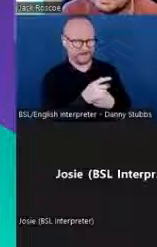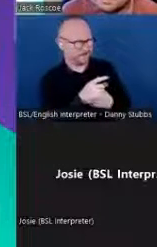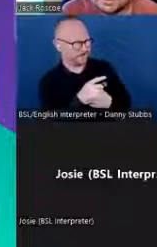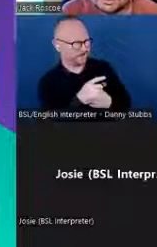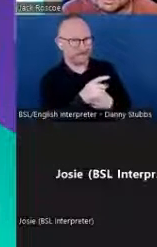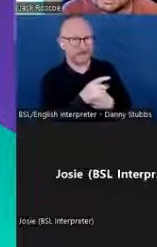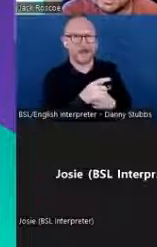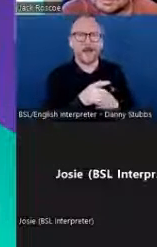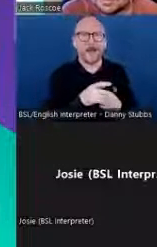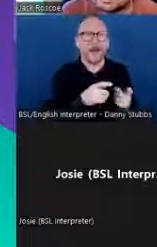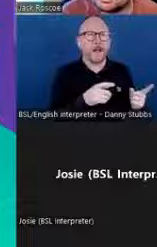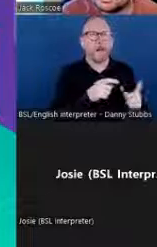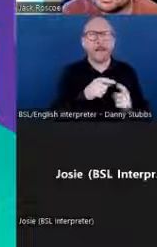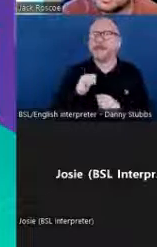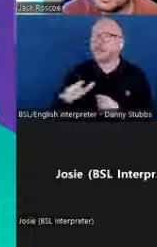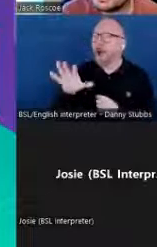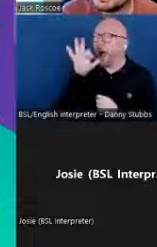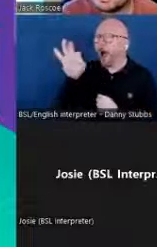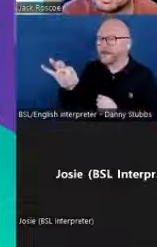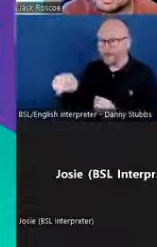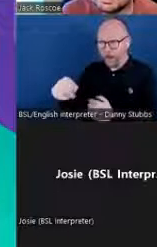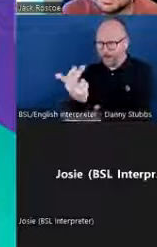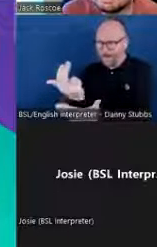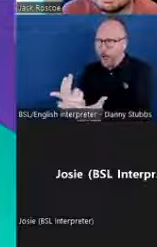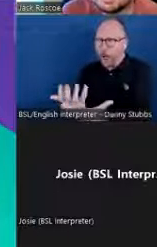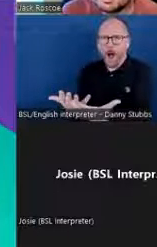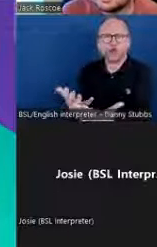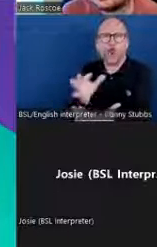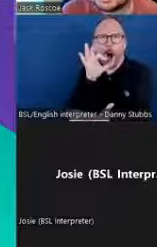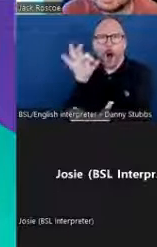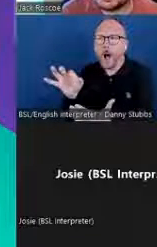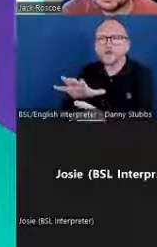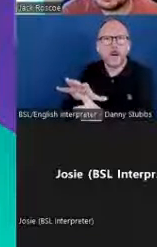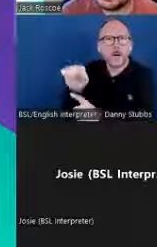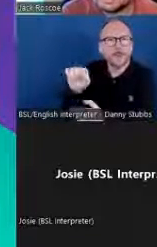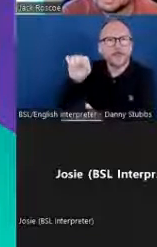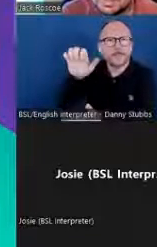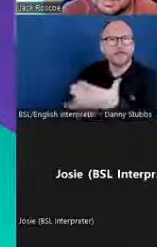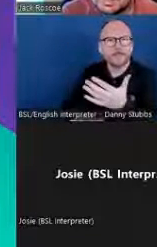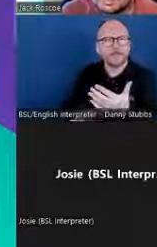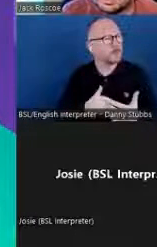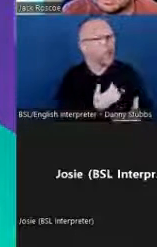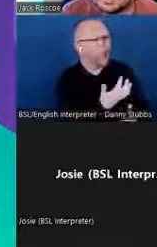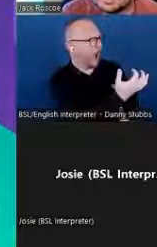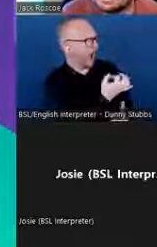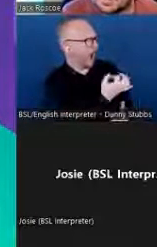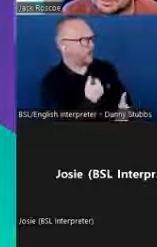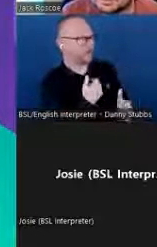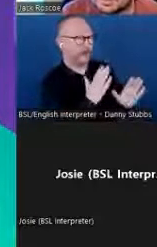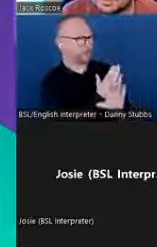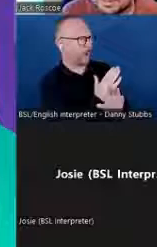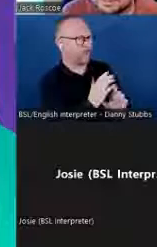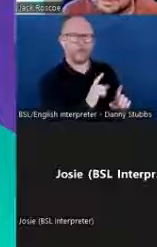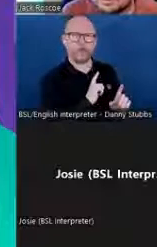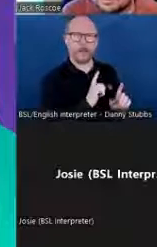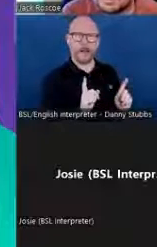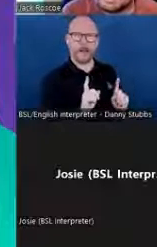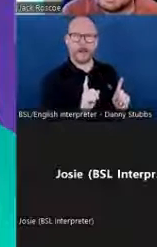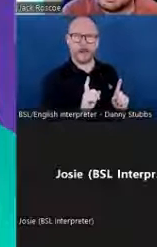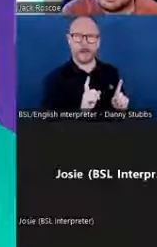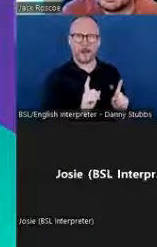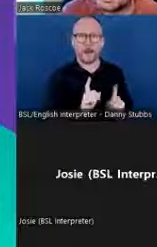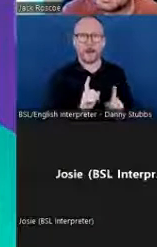asked about the thing itself that they experienced, rather than just about themselves. And at festivals and gigs,